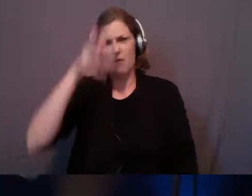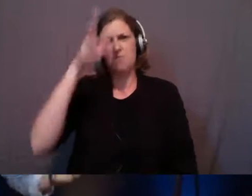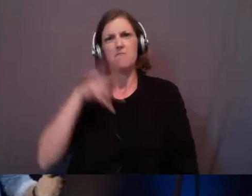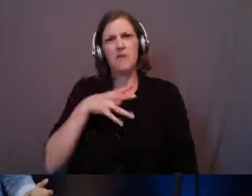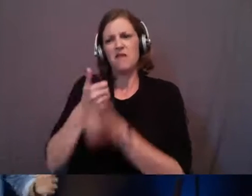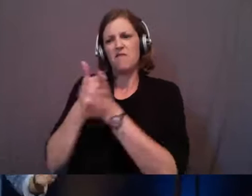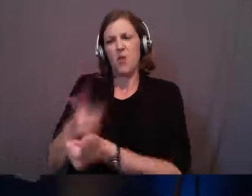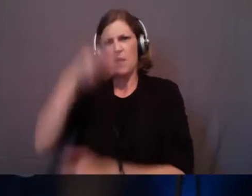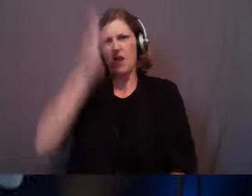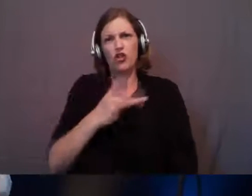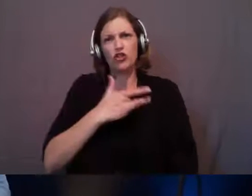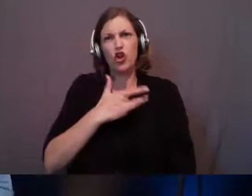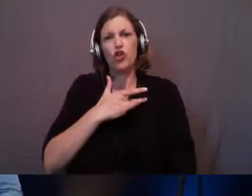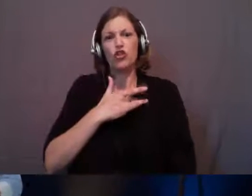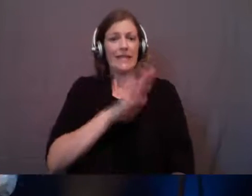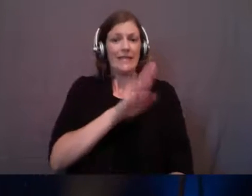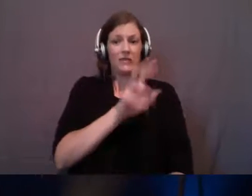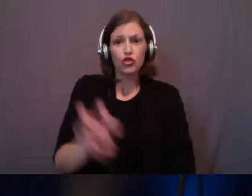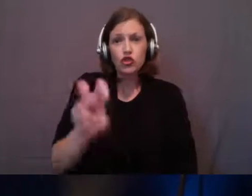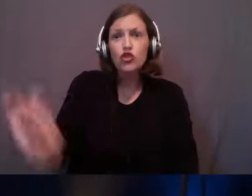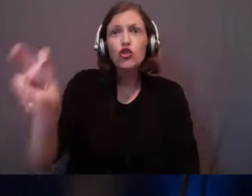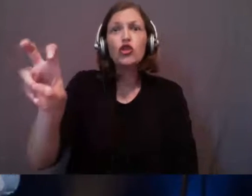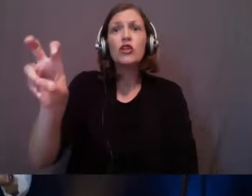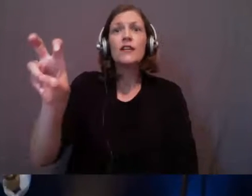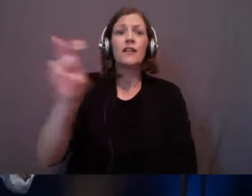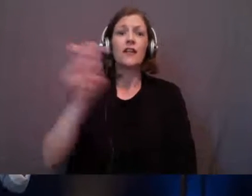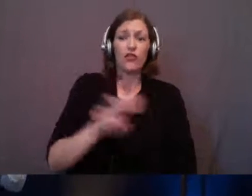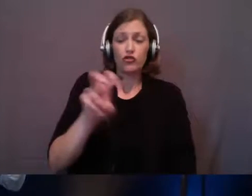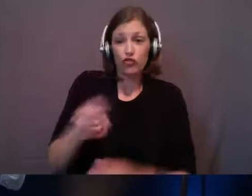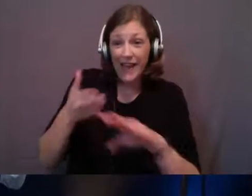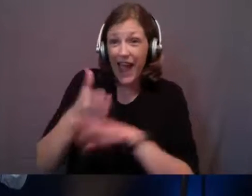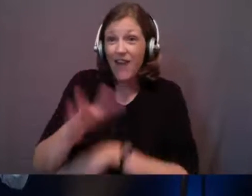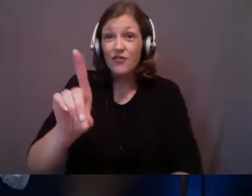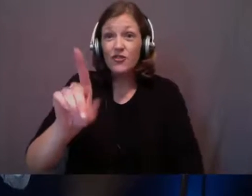journey before him, the journey he walks through, the journey after him,